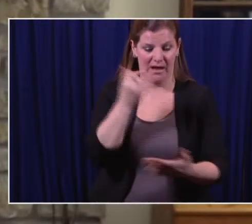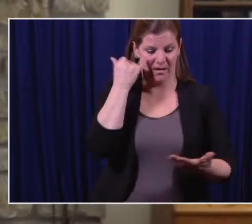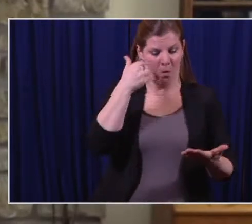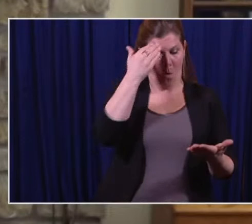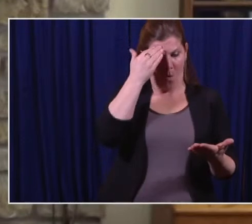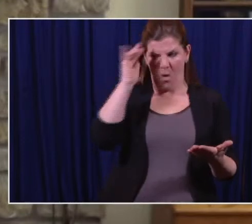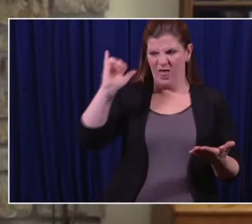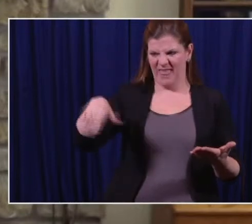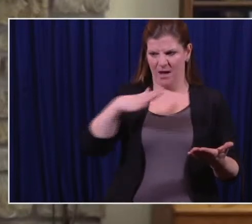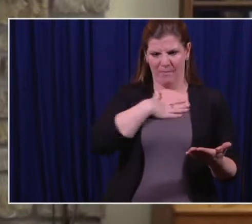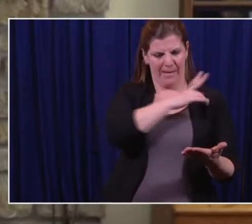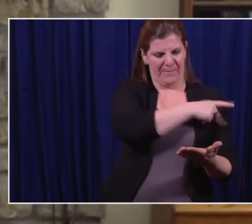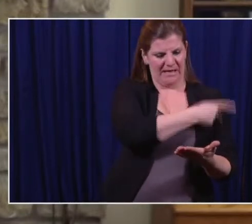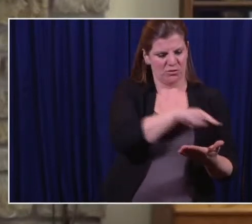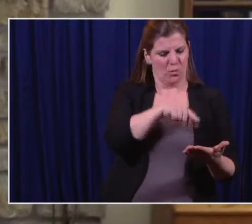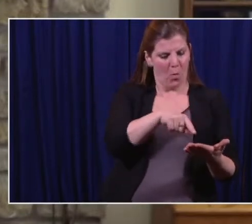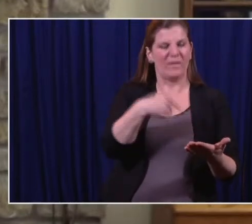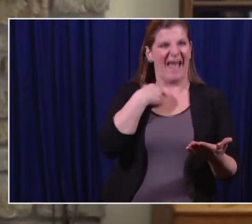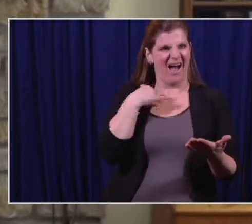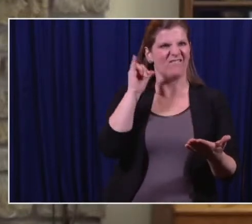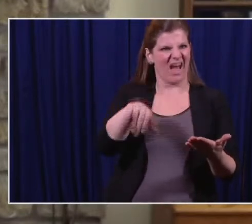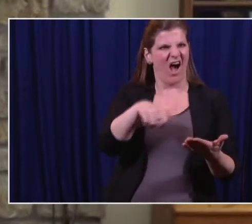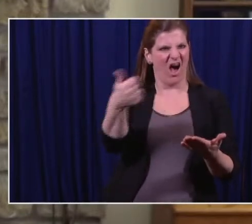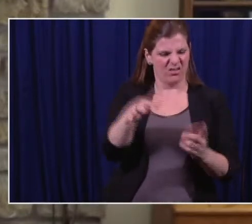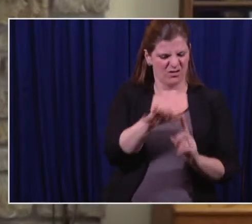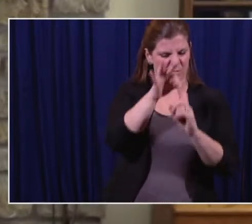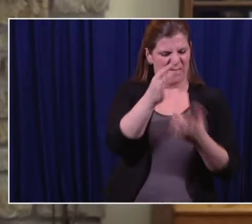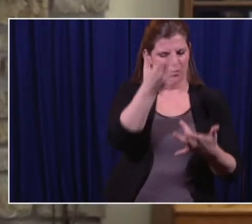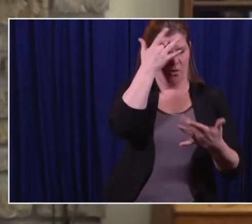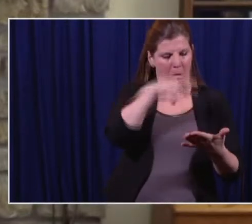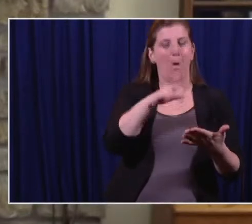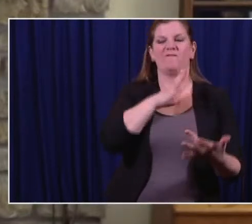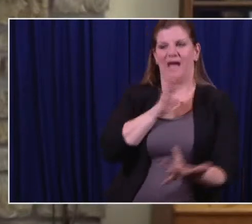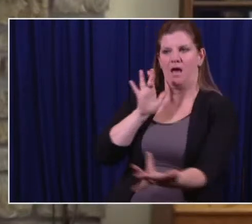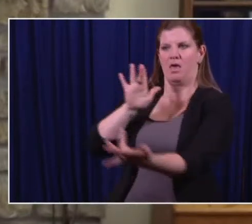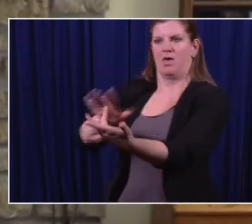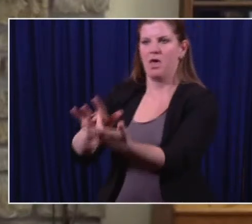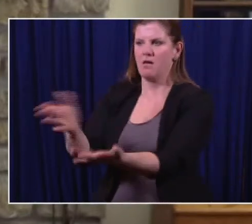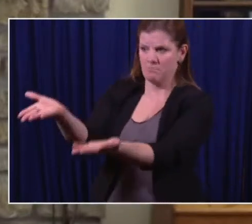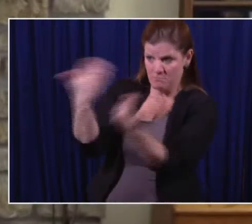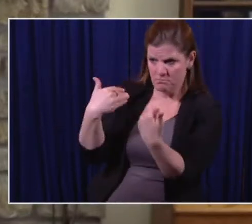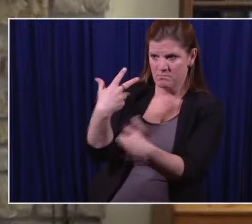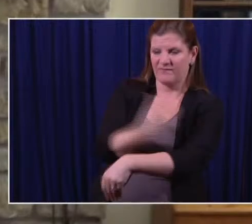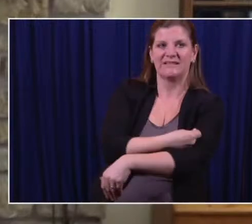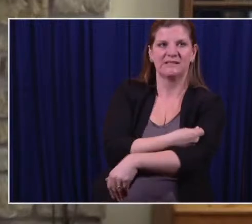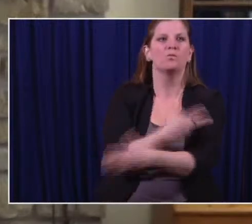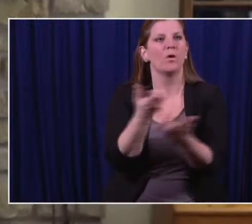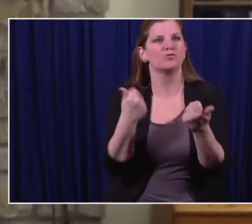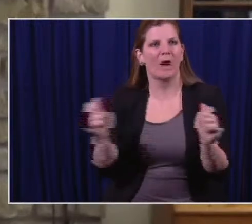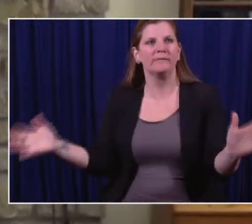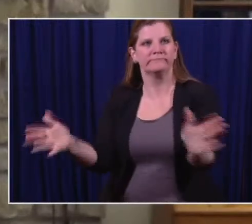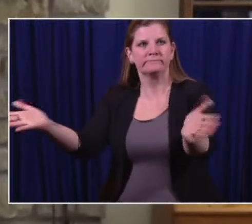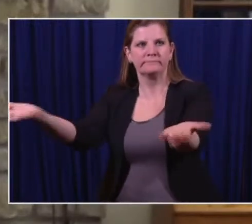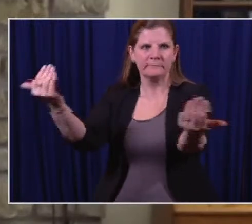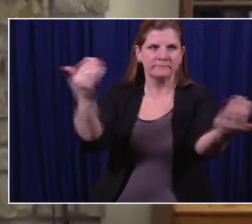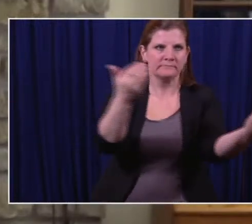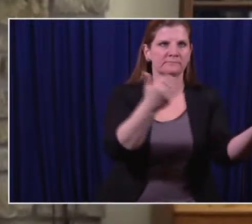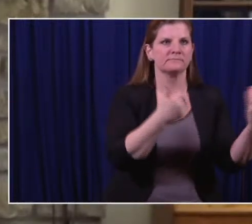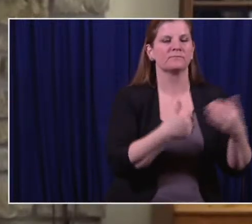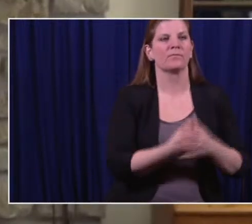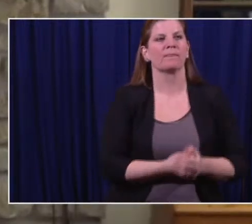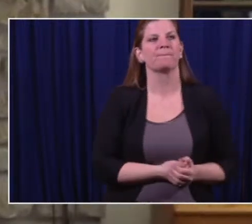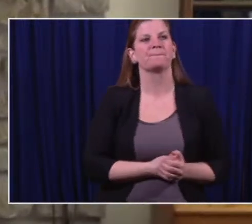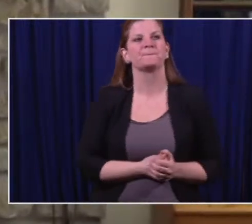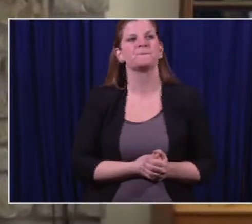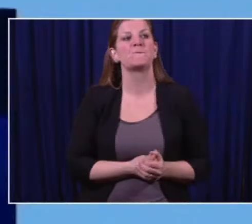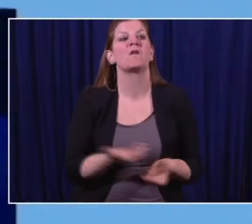conditions that we have outlined, so that these vulnerable Ohioans can get their vaccine as soon as possible. I'd like to show the list again